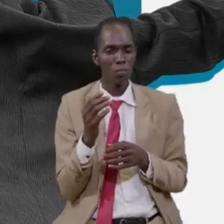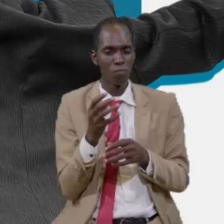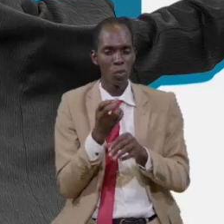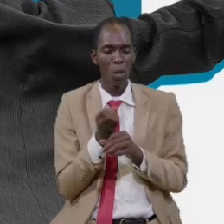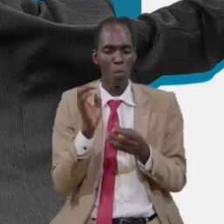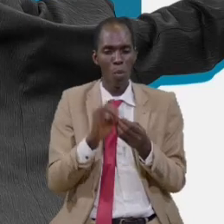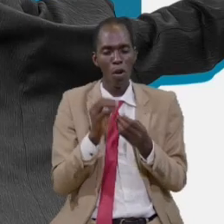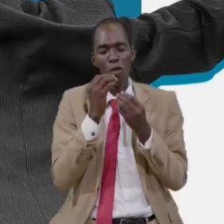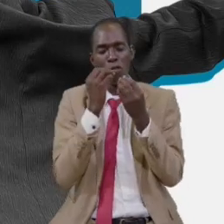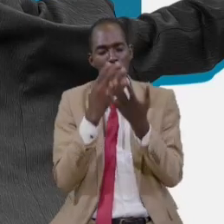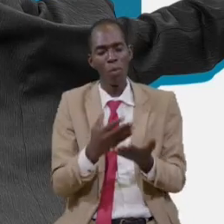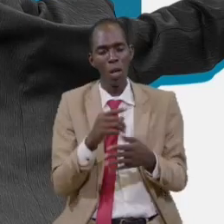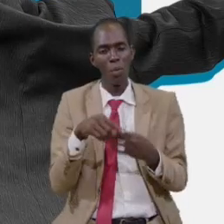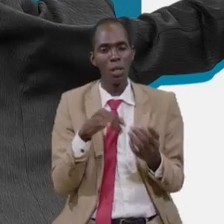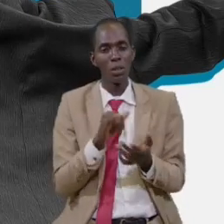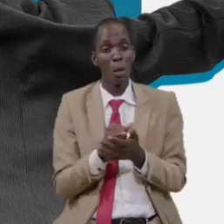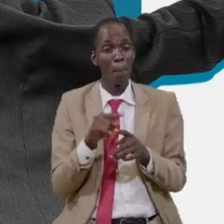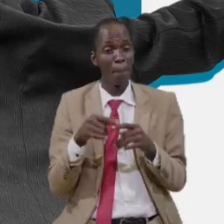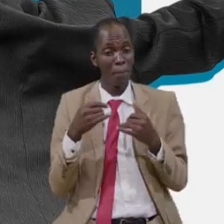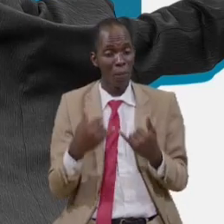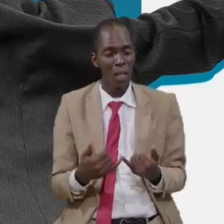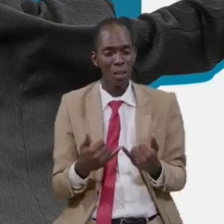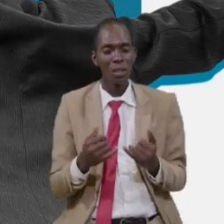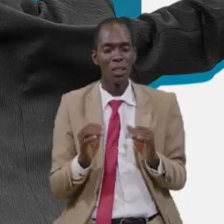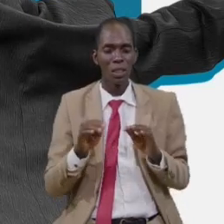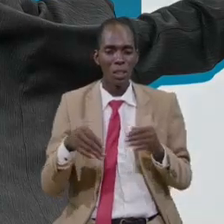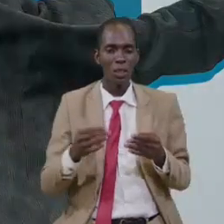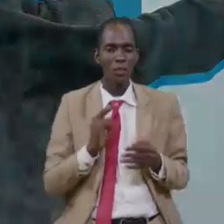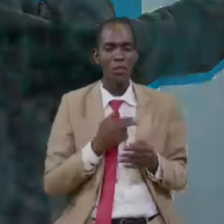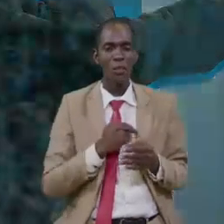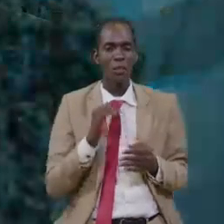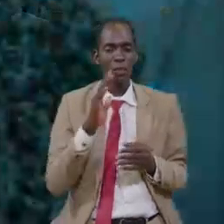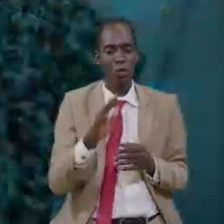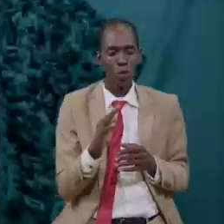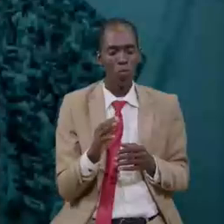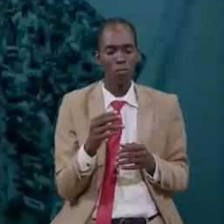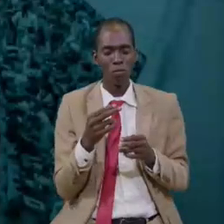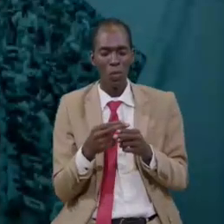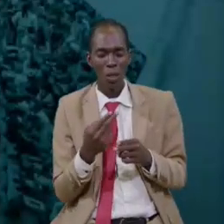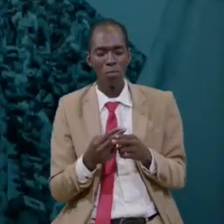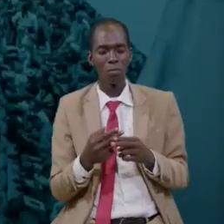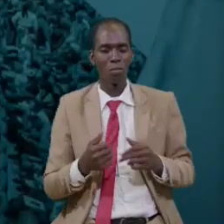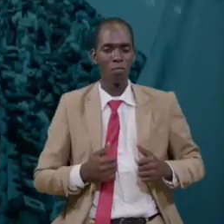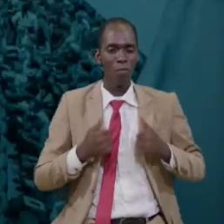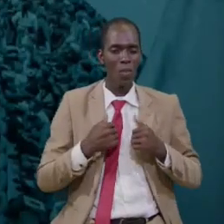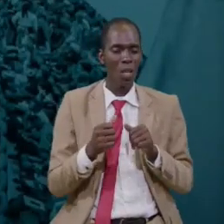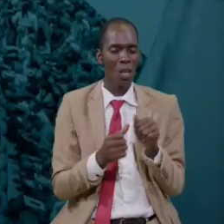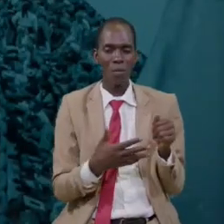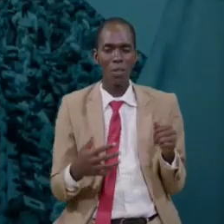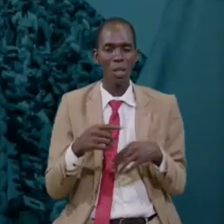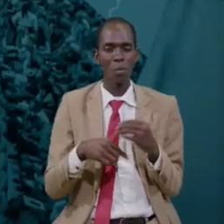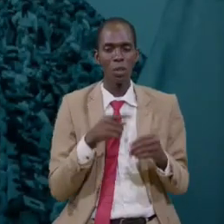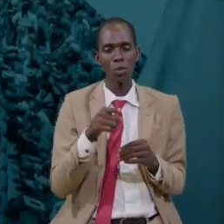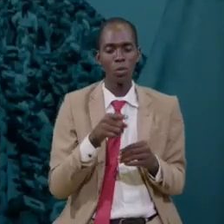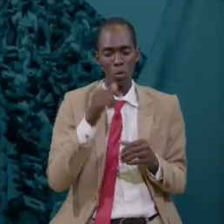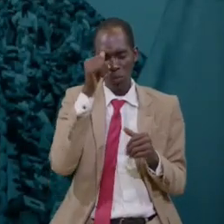please give us your details. Now you are born again. Now you are a child of God.